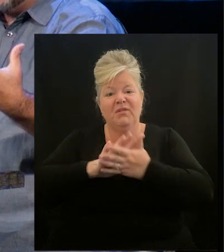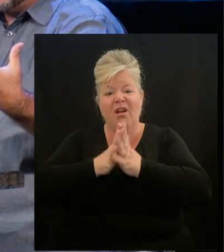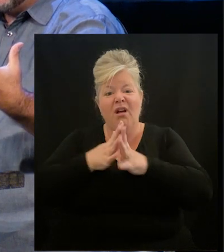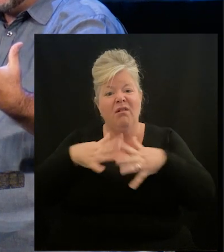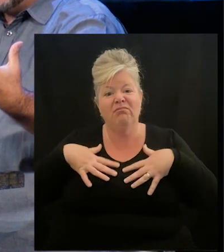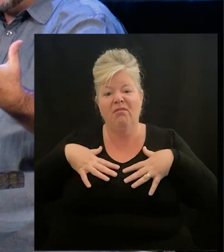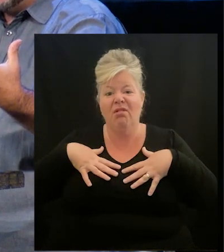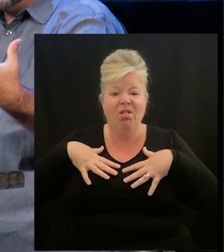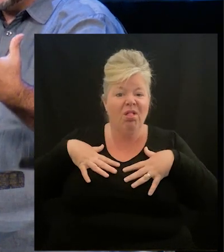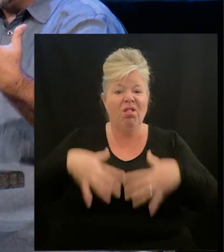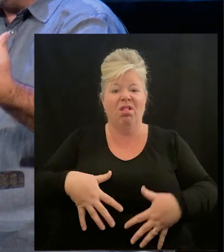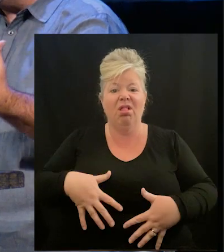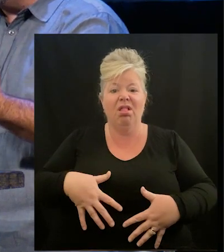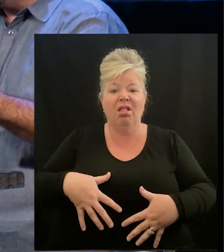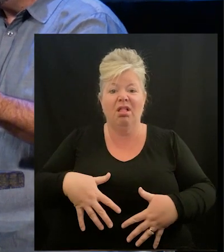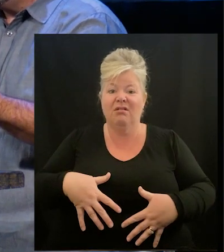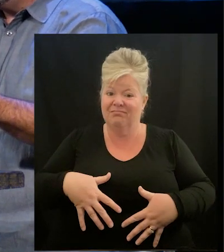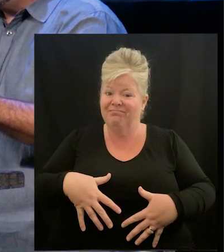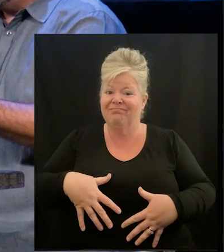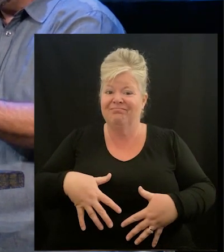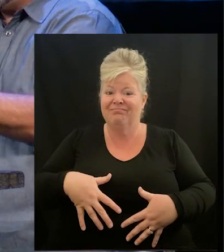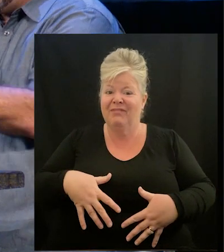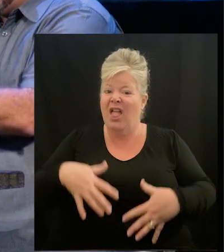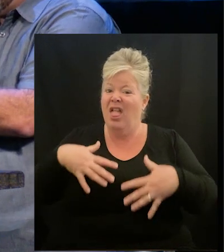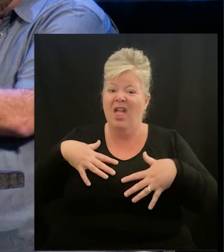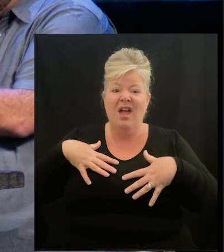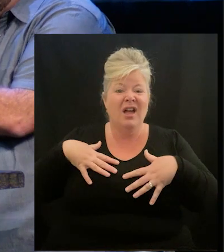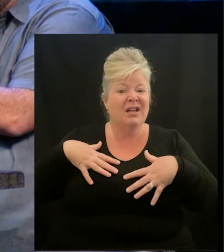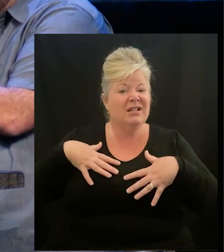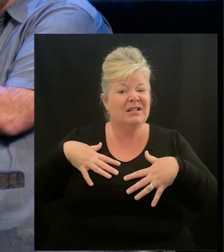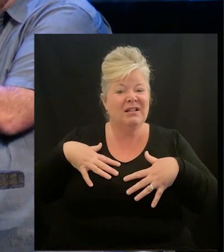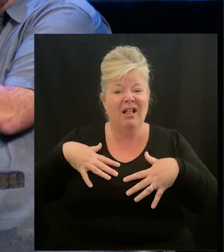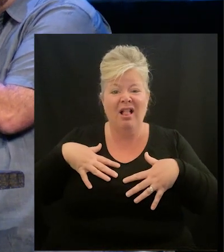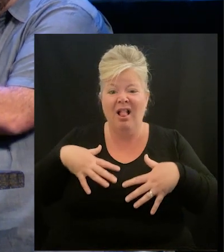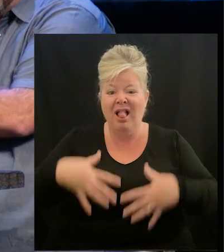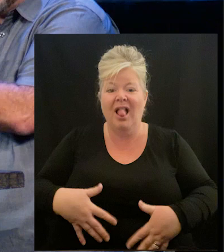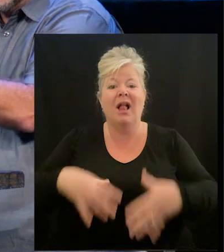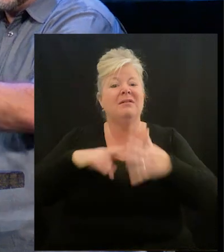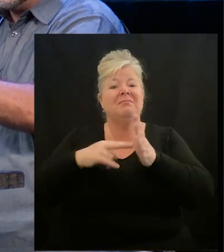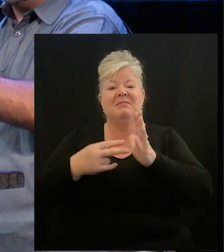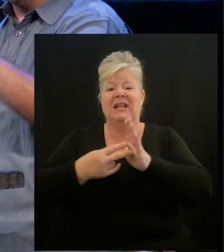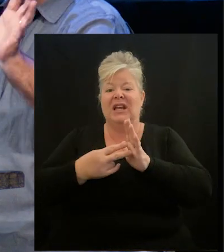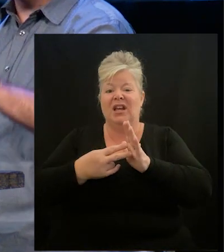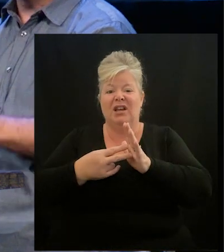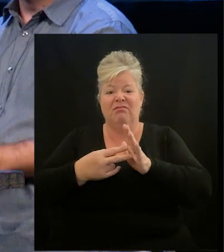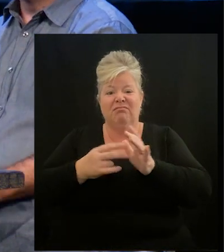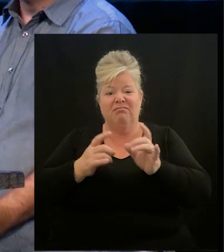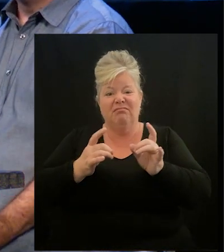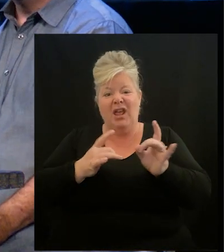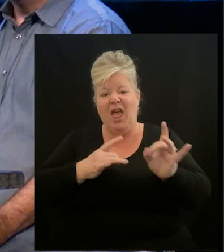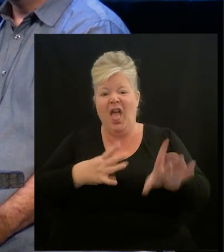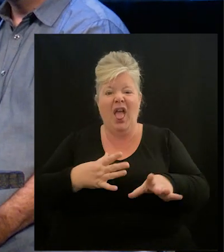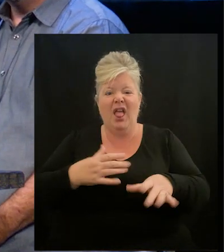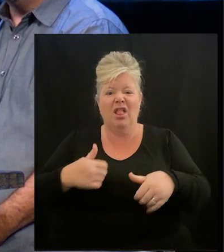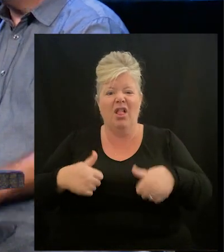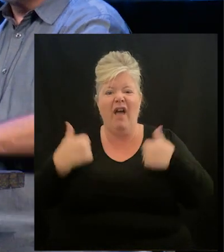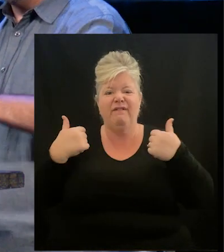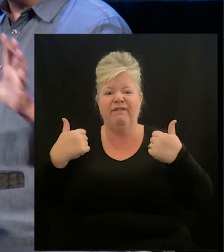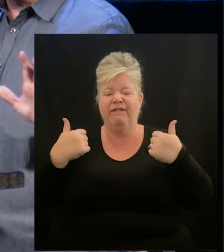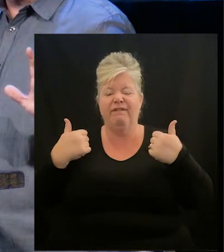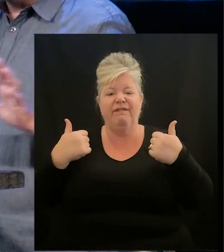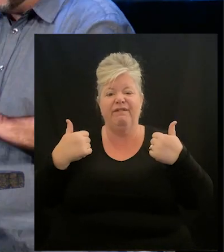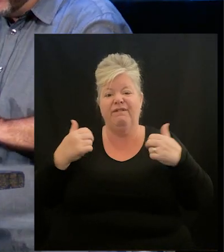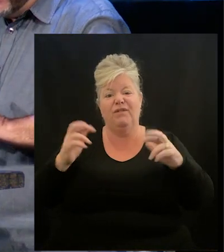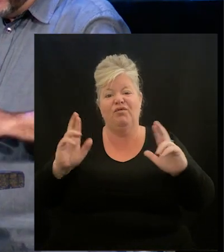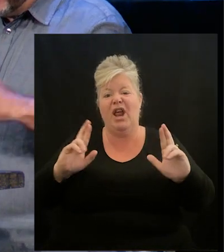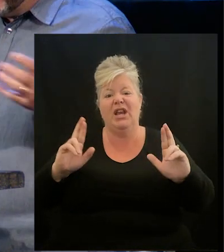despair. Despair is getting to the point where you hate life and you just